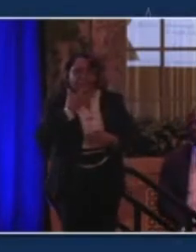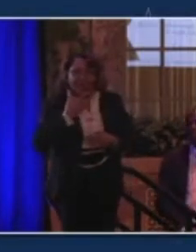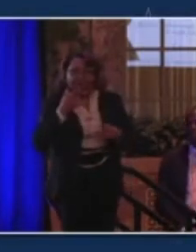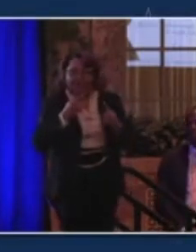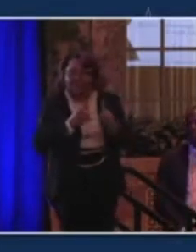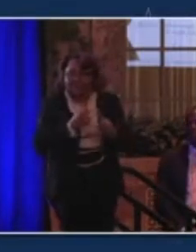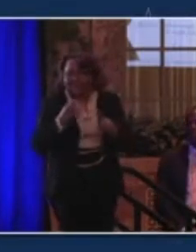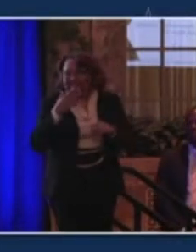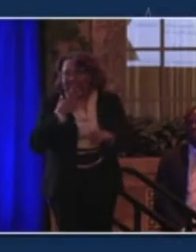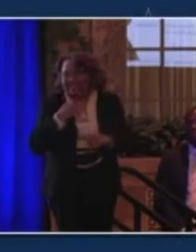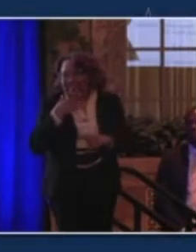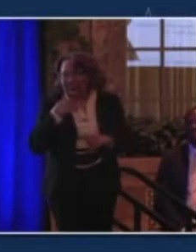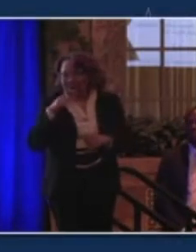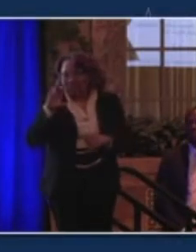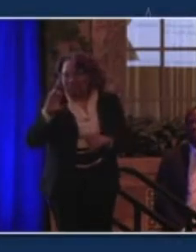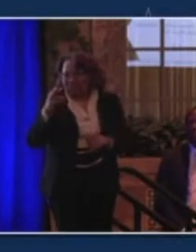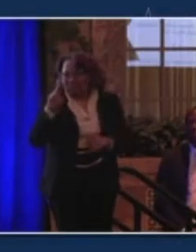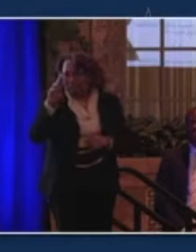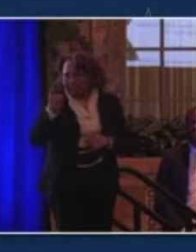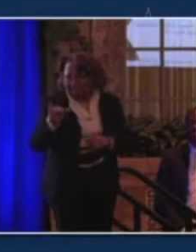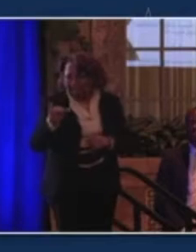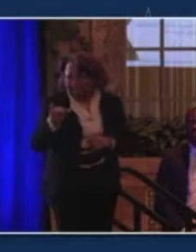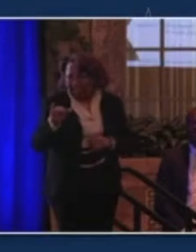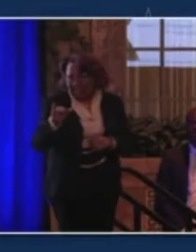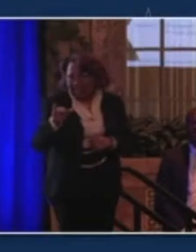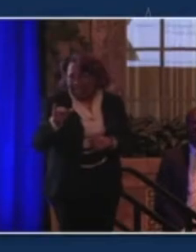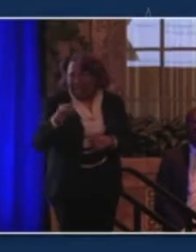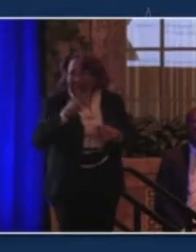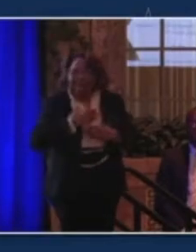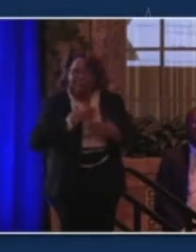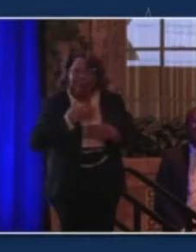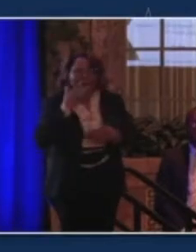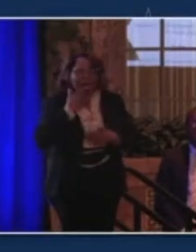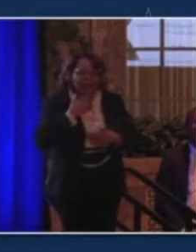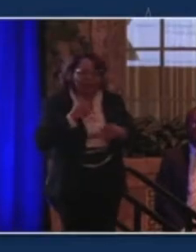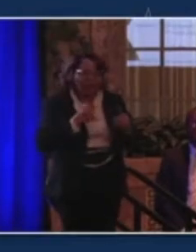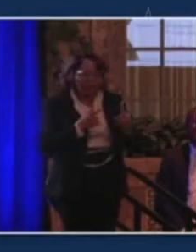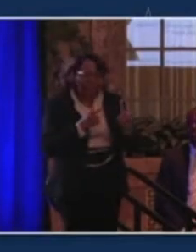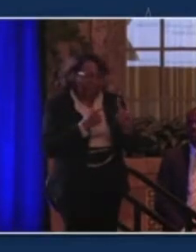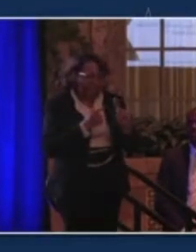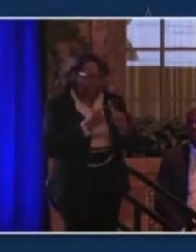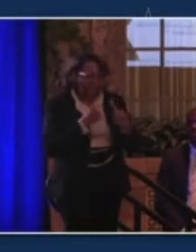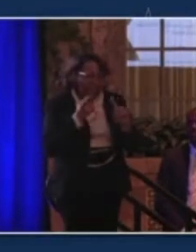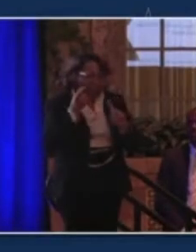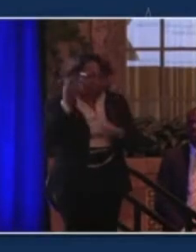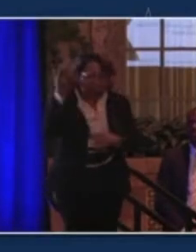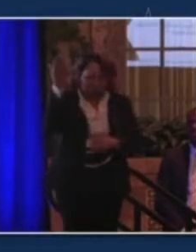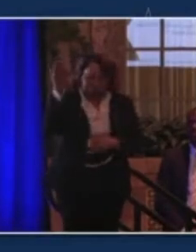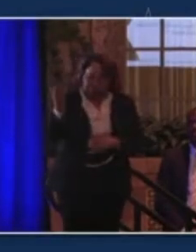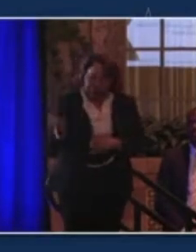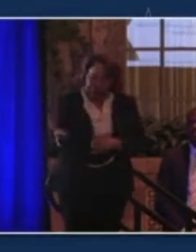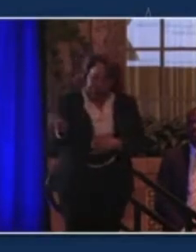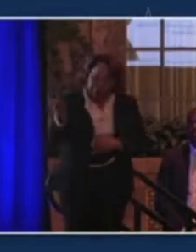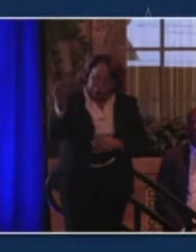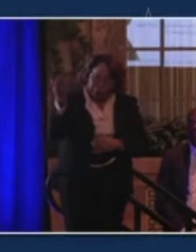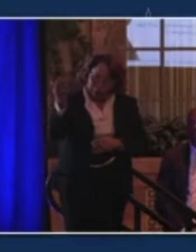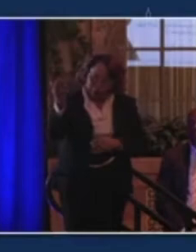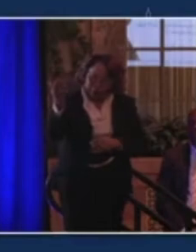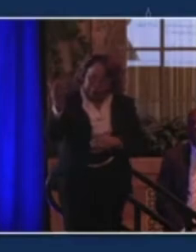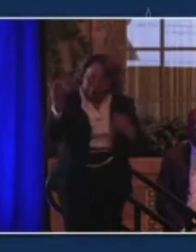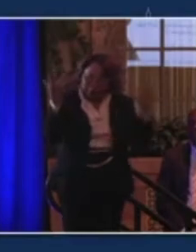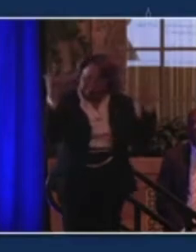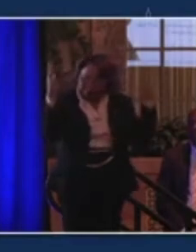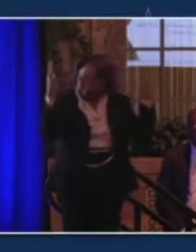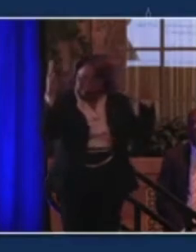Happy birthday, dear Chuy. Happy birthday to you and